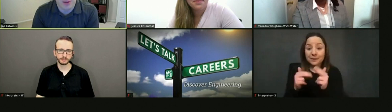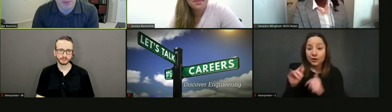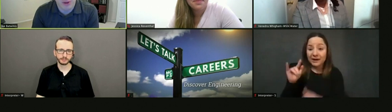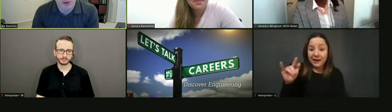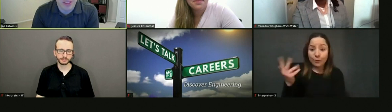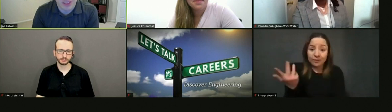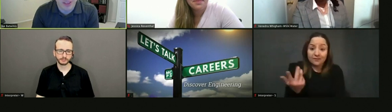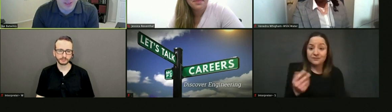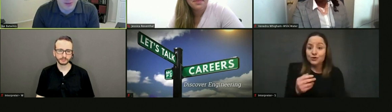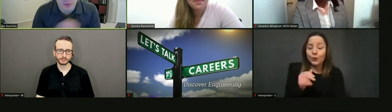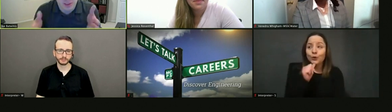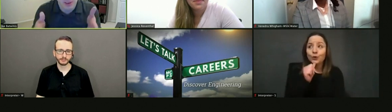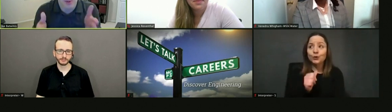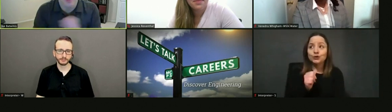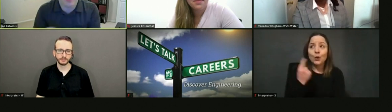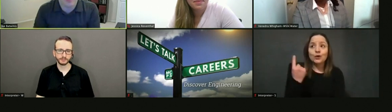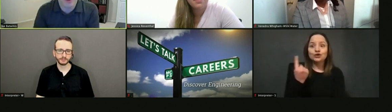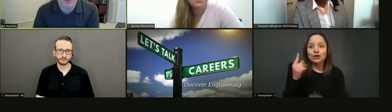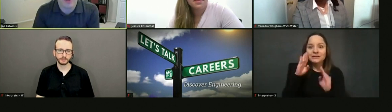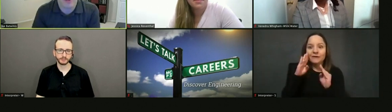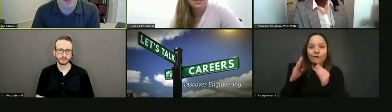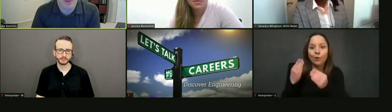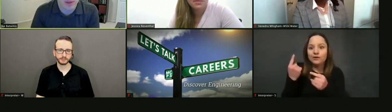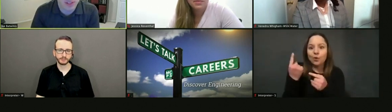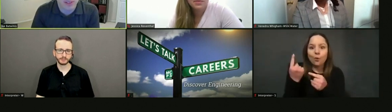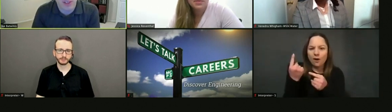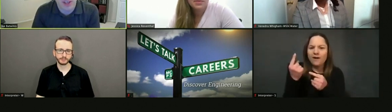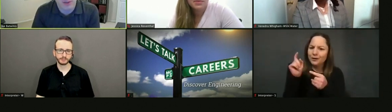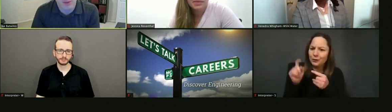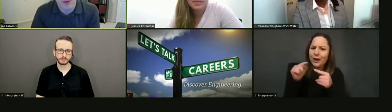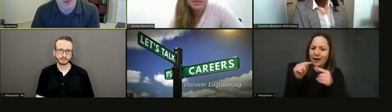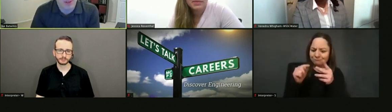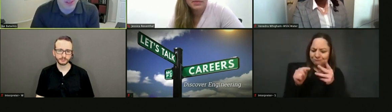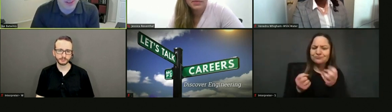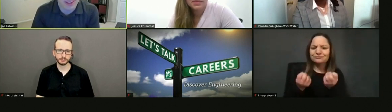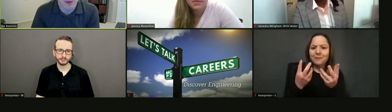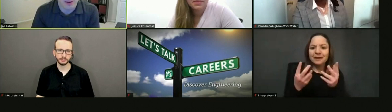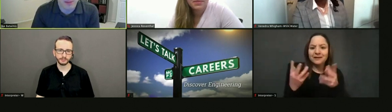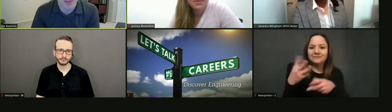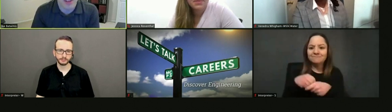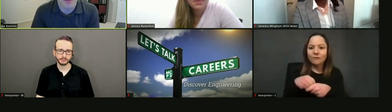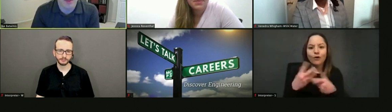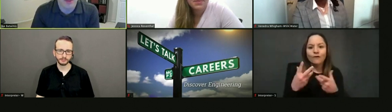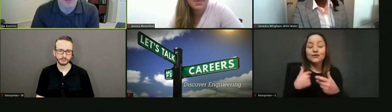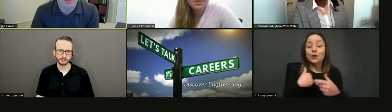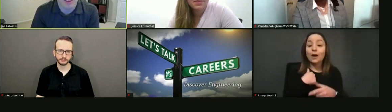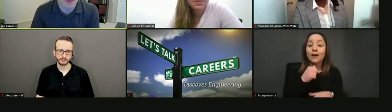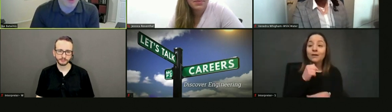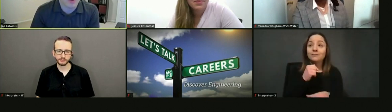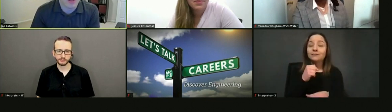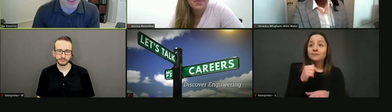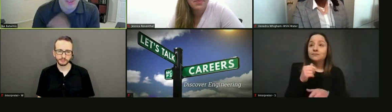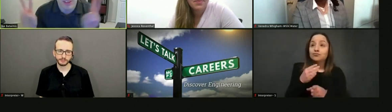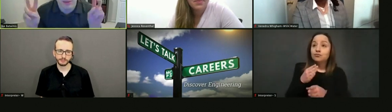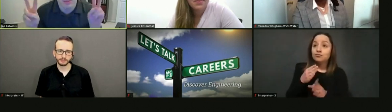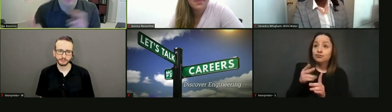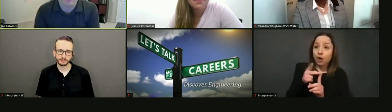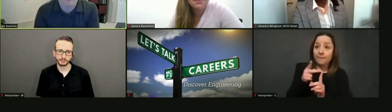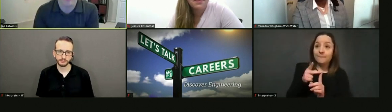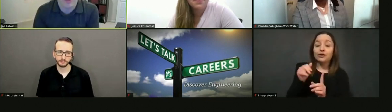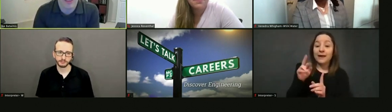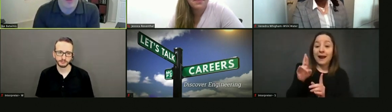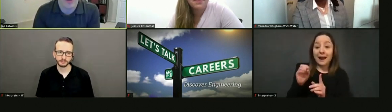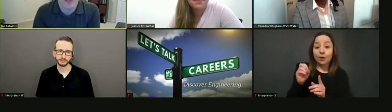And so you don't necessarily just focus in on one thing. You might have to do a bunch of different jobs. So I'm not really doing an aerodynamics job, but I'm an aerospace engineer.